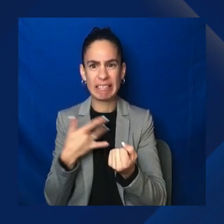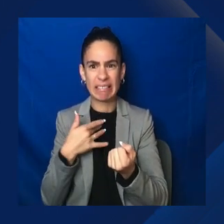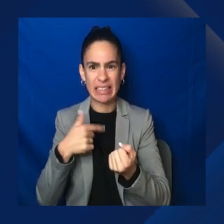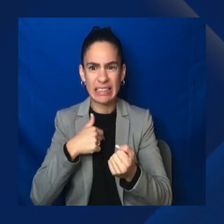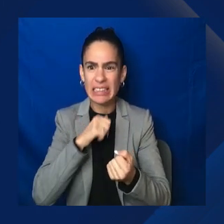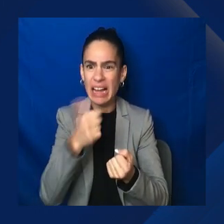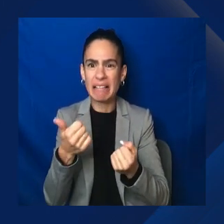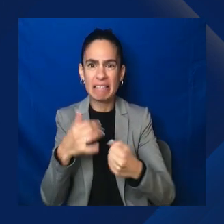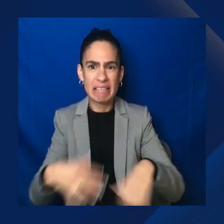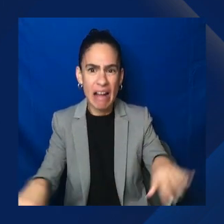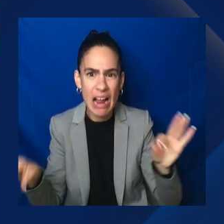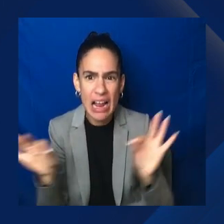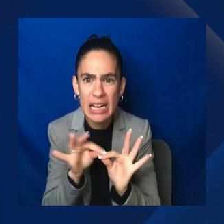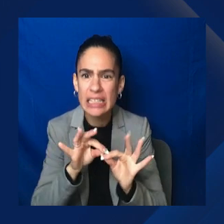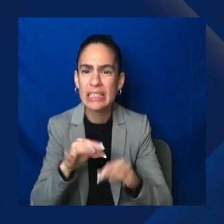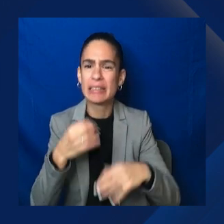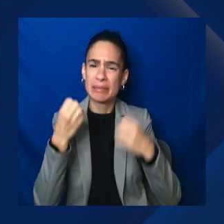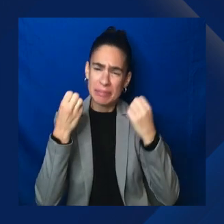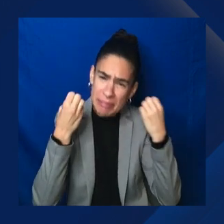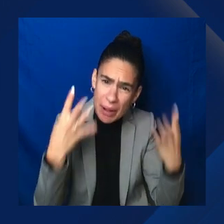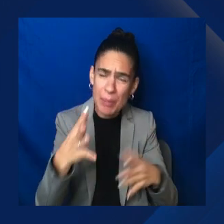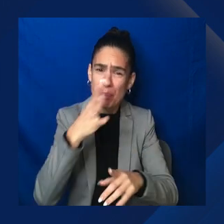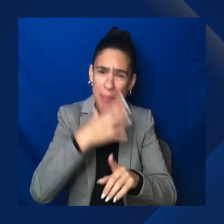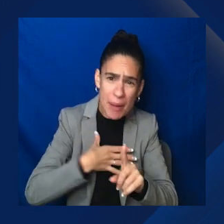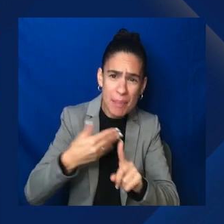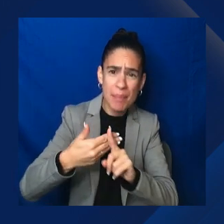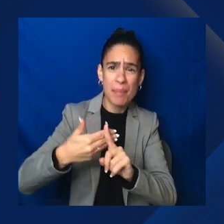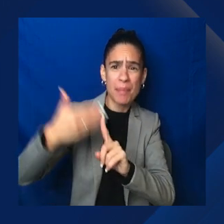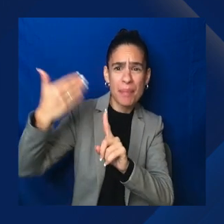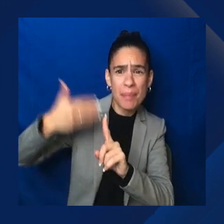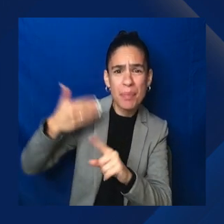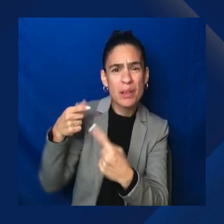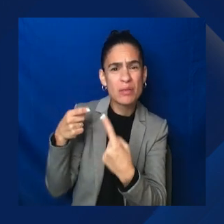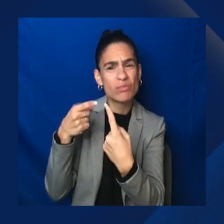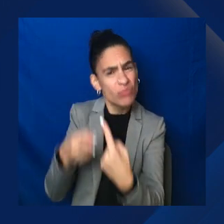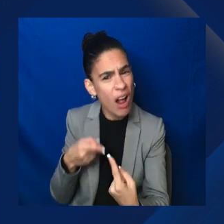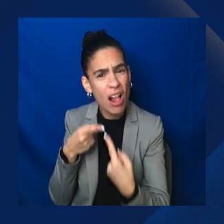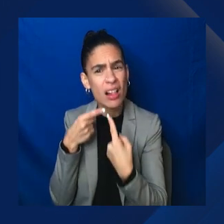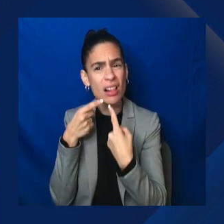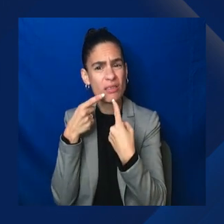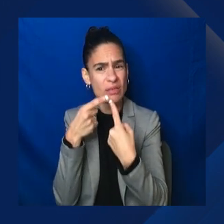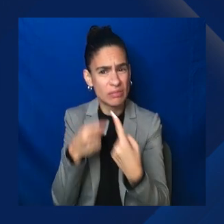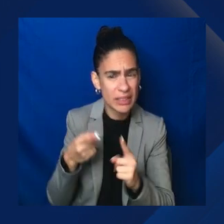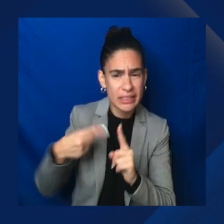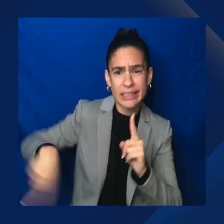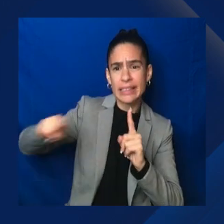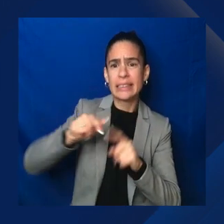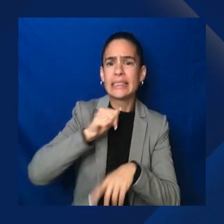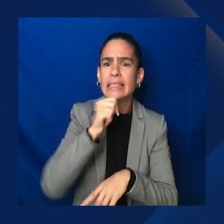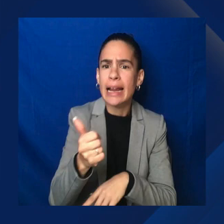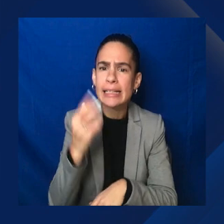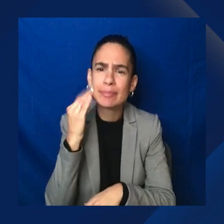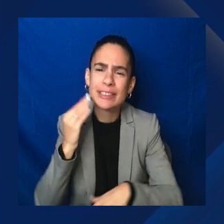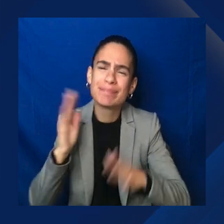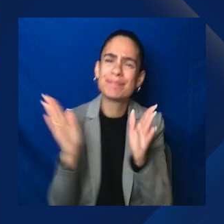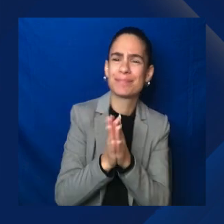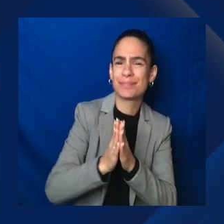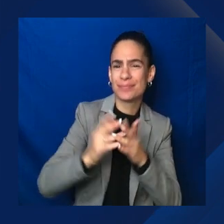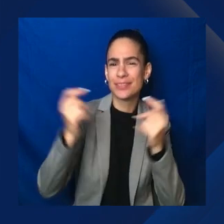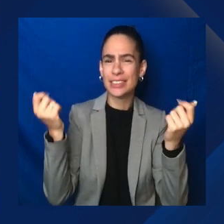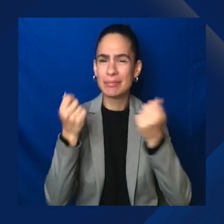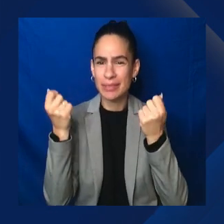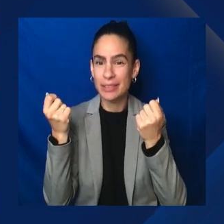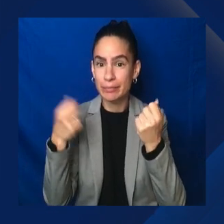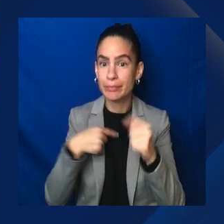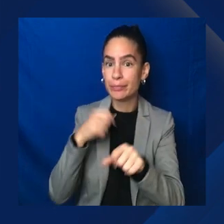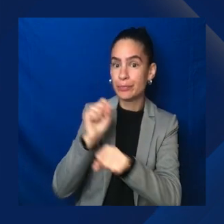who struggled and weren't celebrated. And so it's so important. I work to get child grants along with Athleta and Women's Sports Foundation to be able to